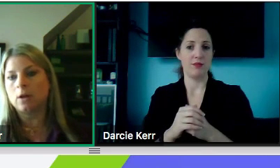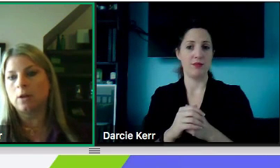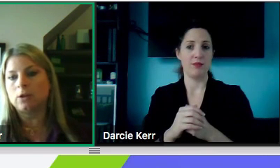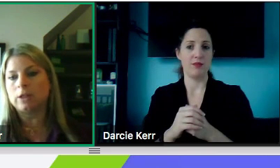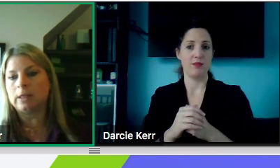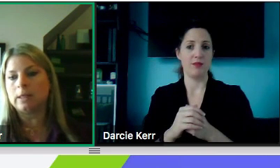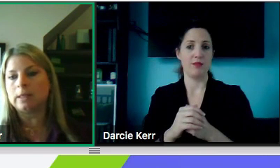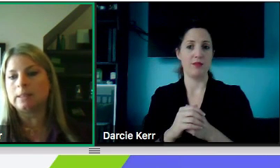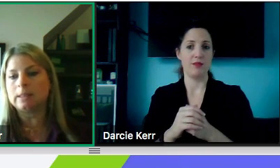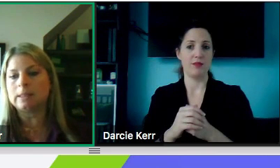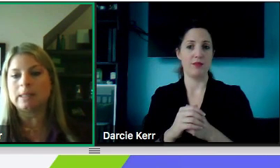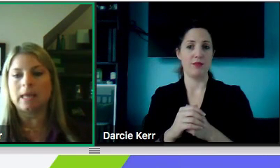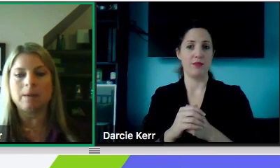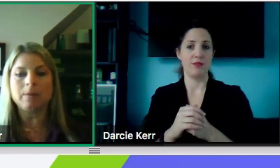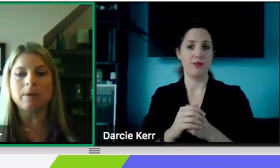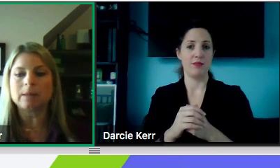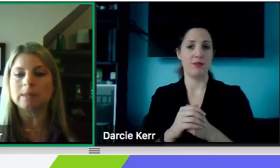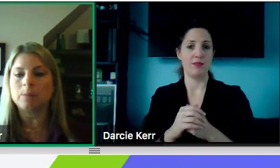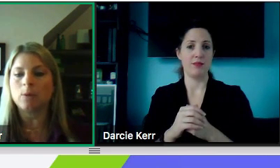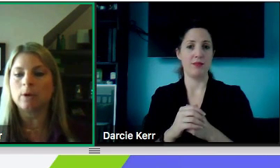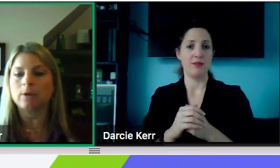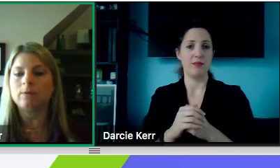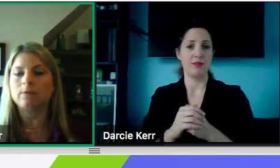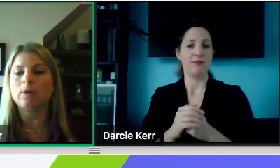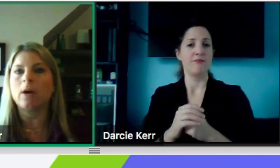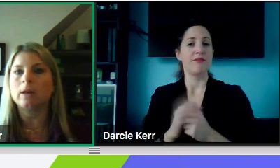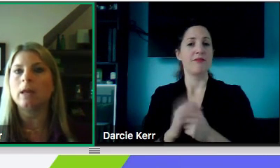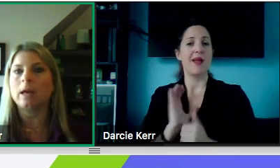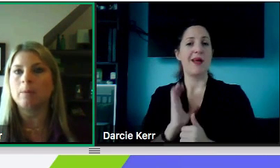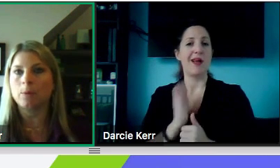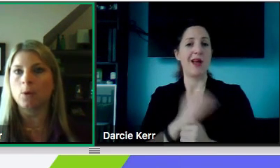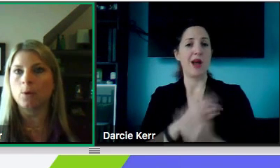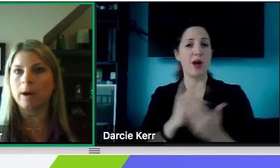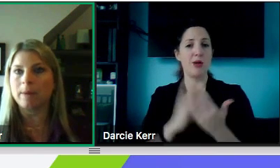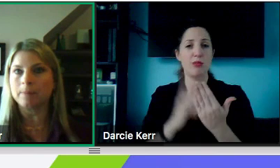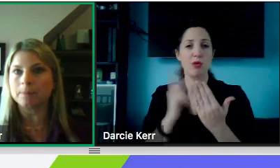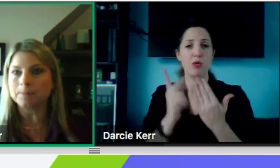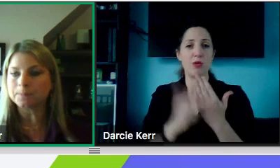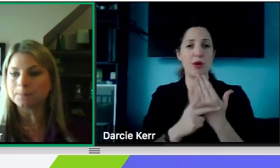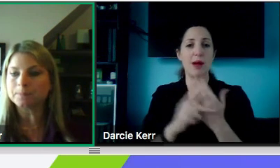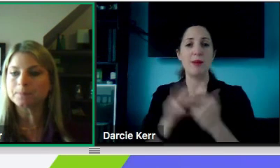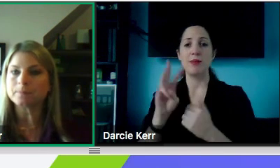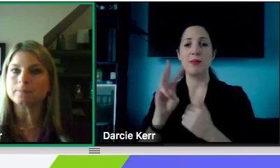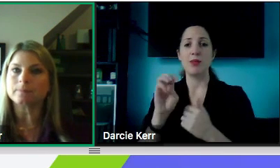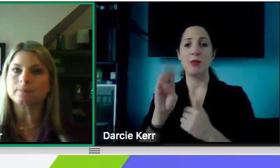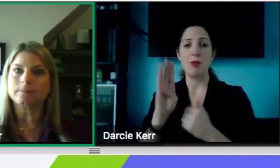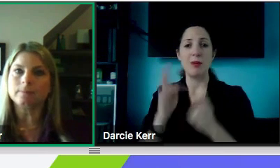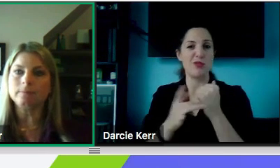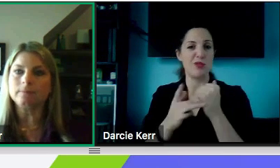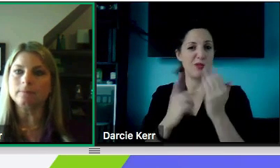web technology is the same. It's supportive online programming.